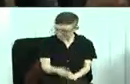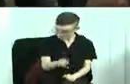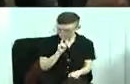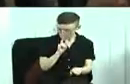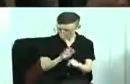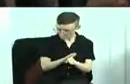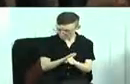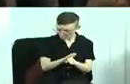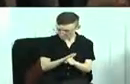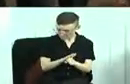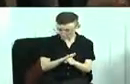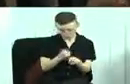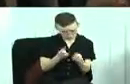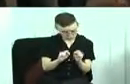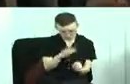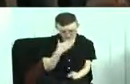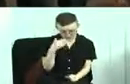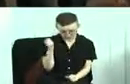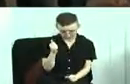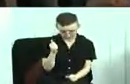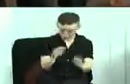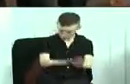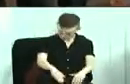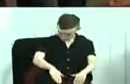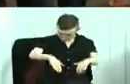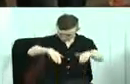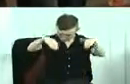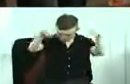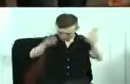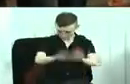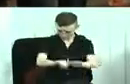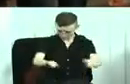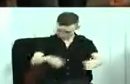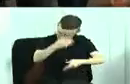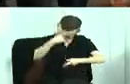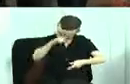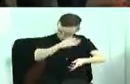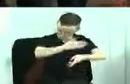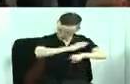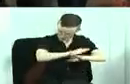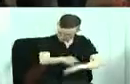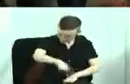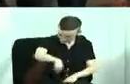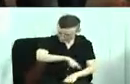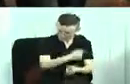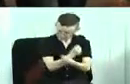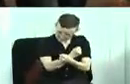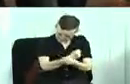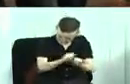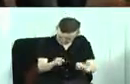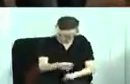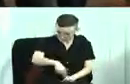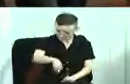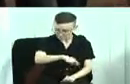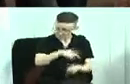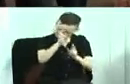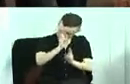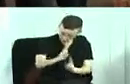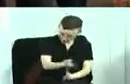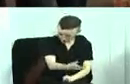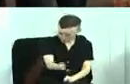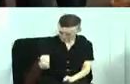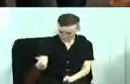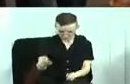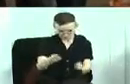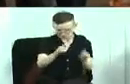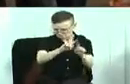promise to the best of your ability to raise your children, to protect them, to keep them safe, and to honor them in all